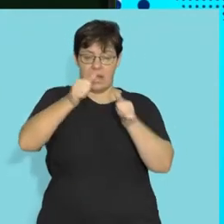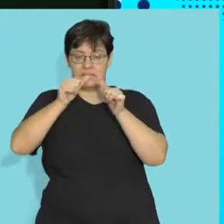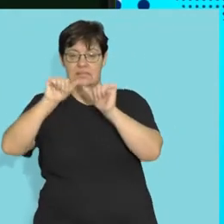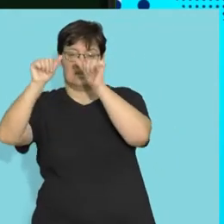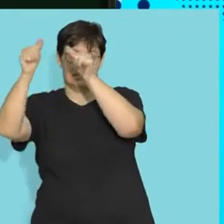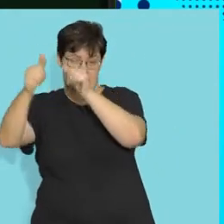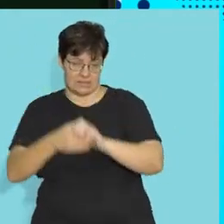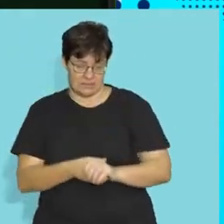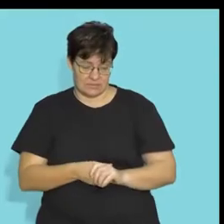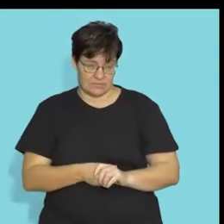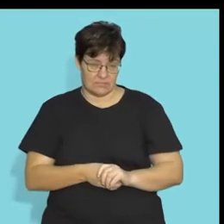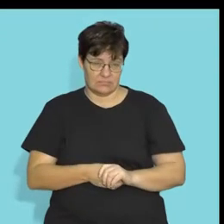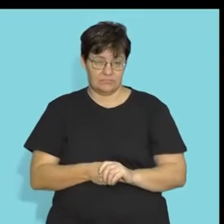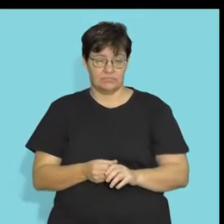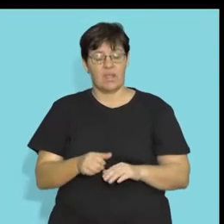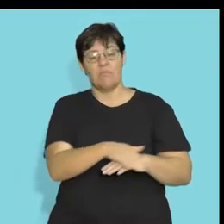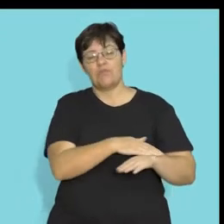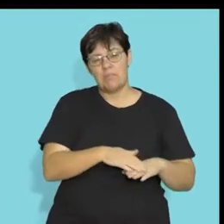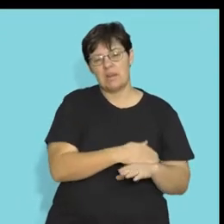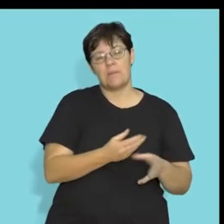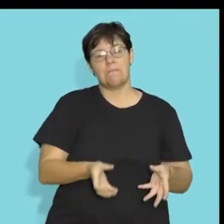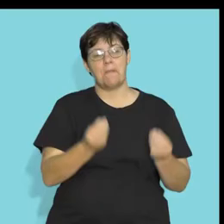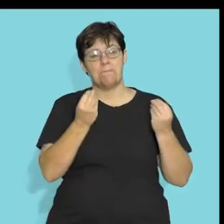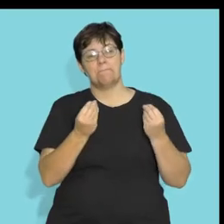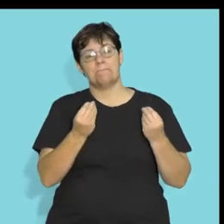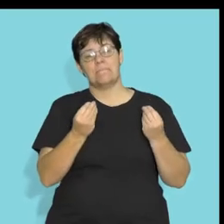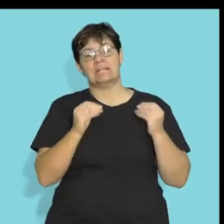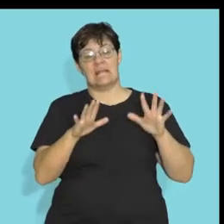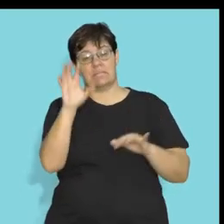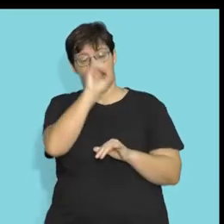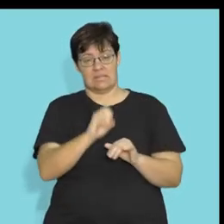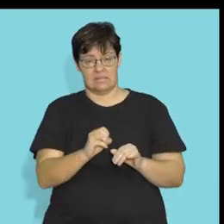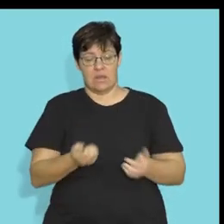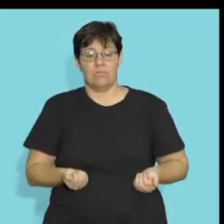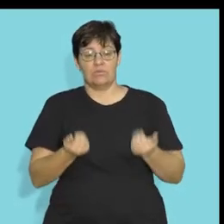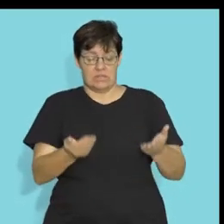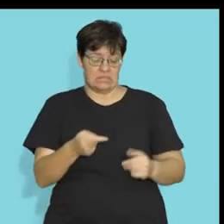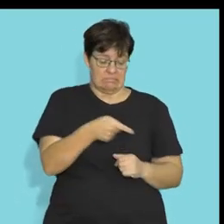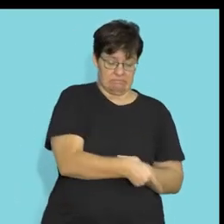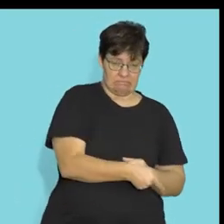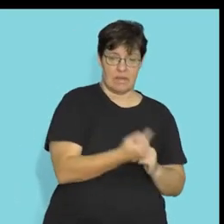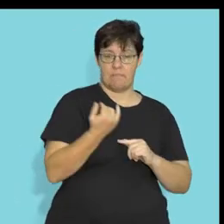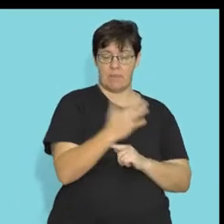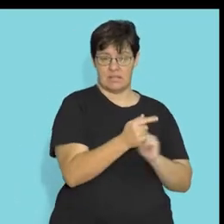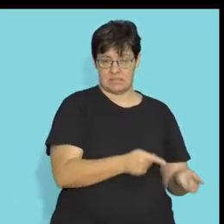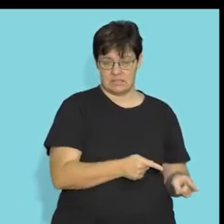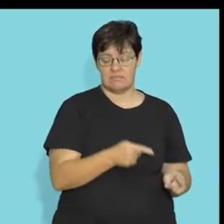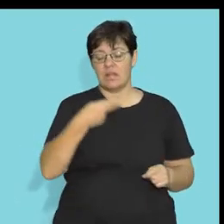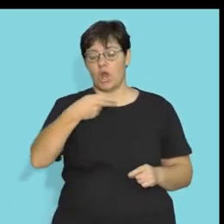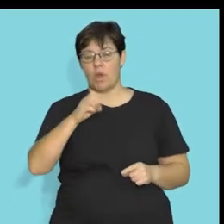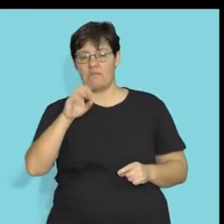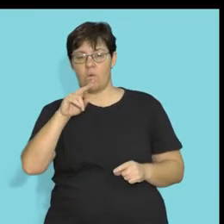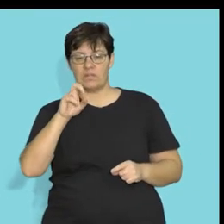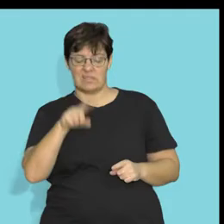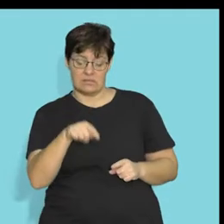next. So the primary consumers get about 10% of energy produced by the autotrophs. So when we look at our